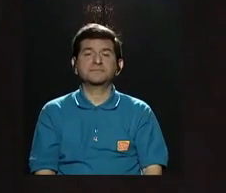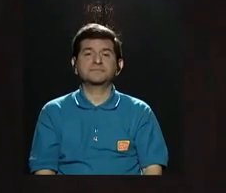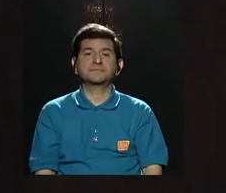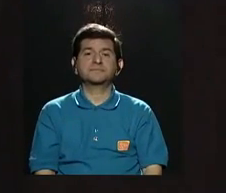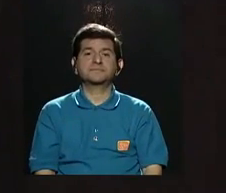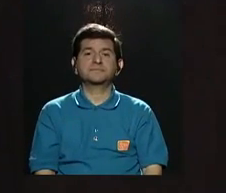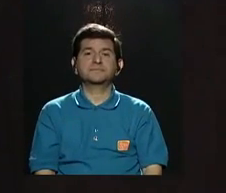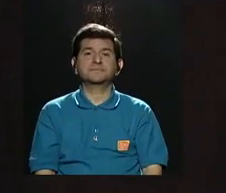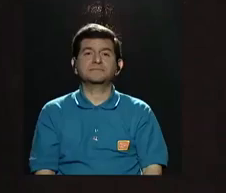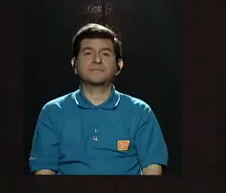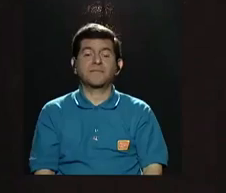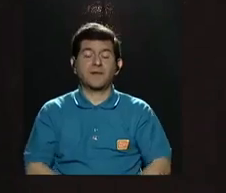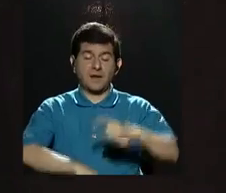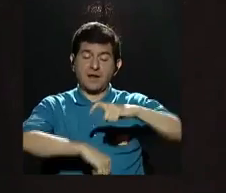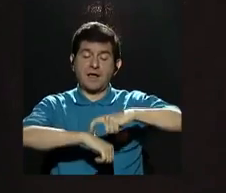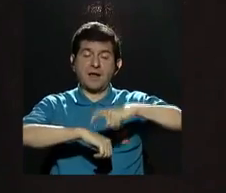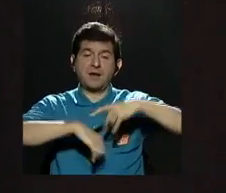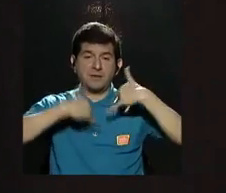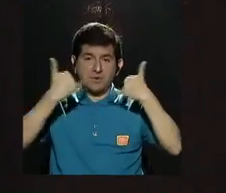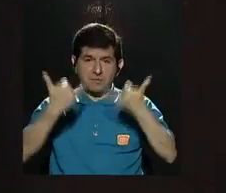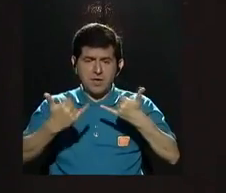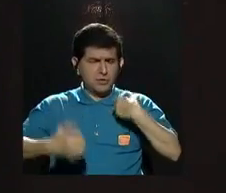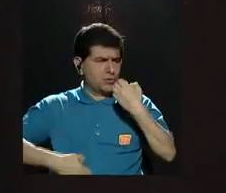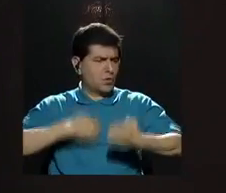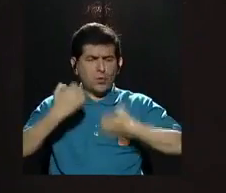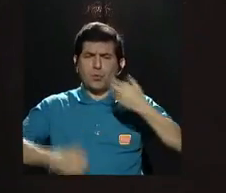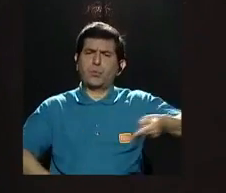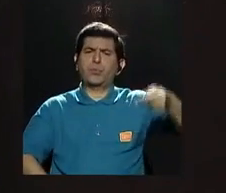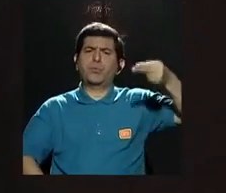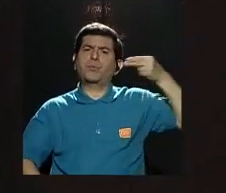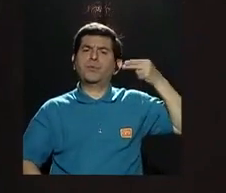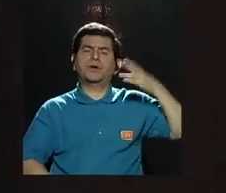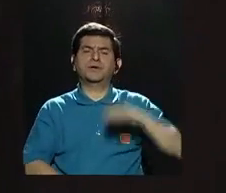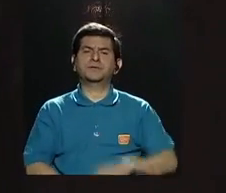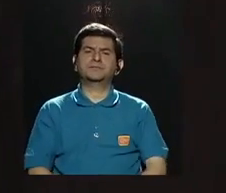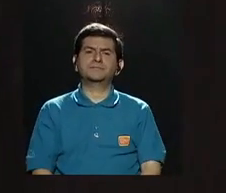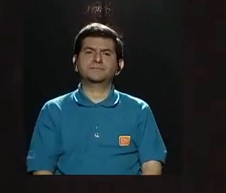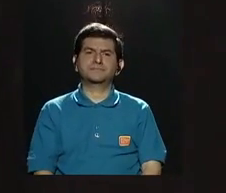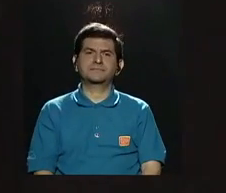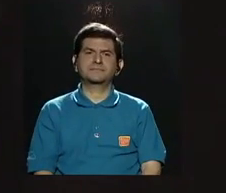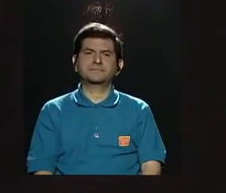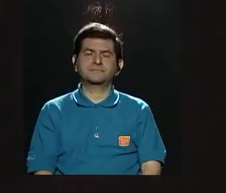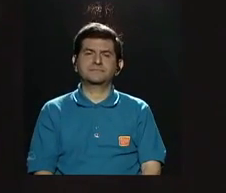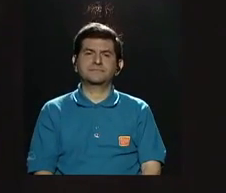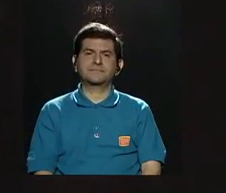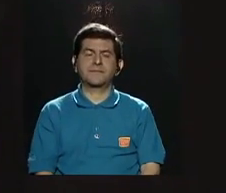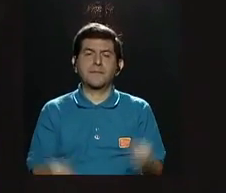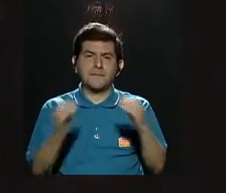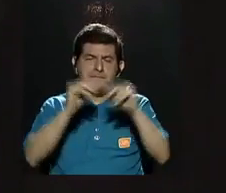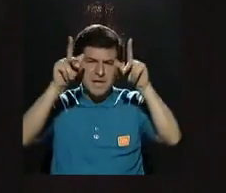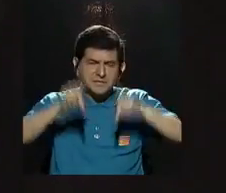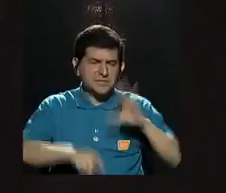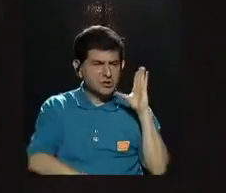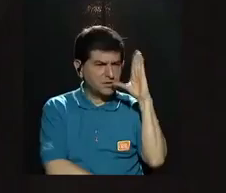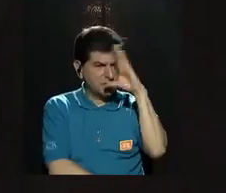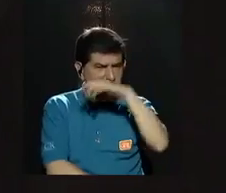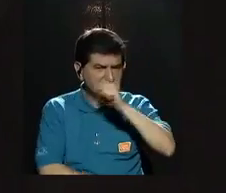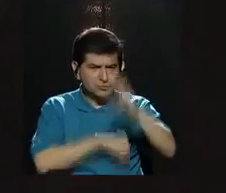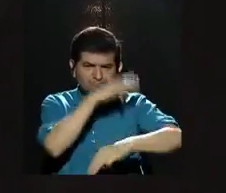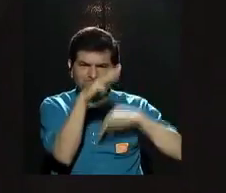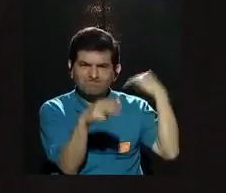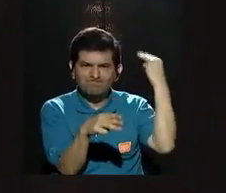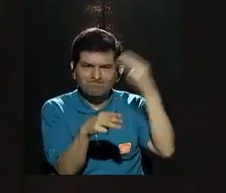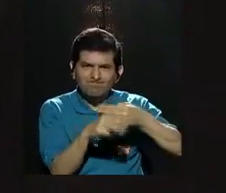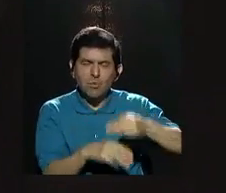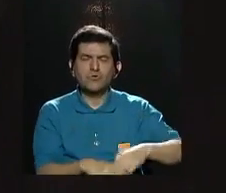an exciting moment in history. Increasing numbers of people are recognizing that the world must